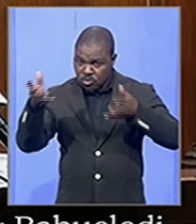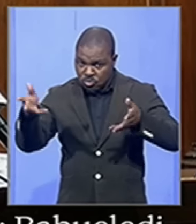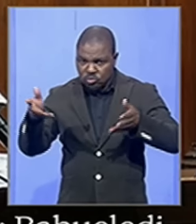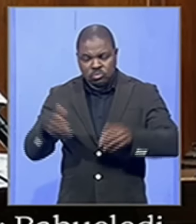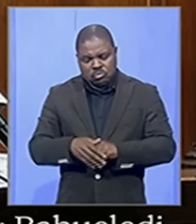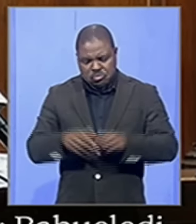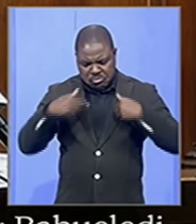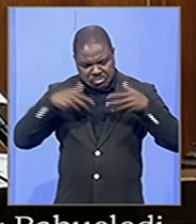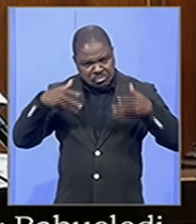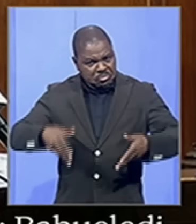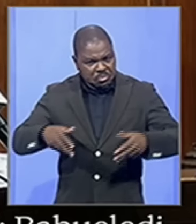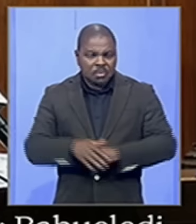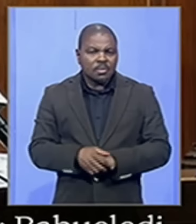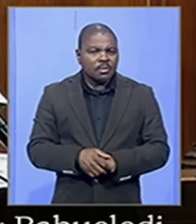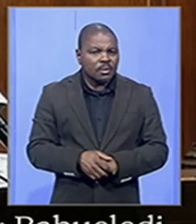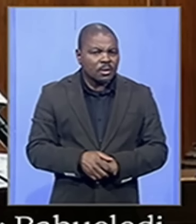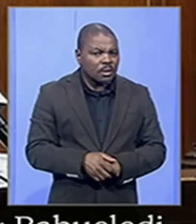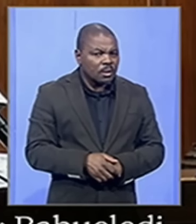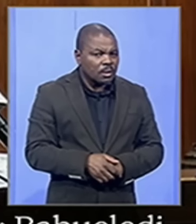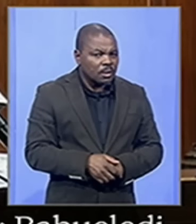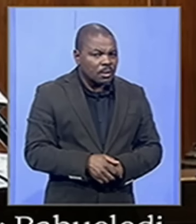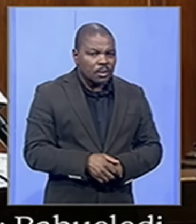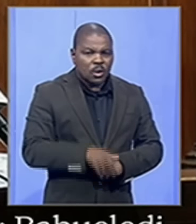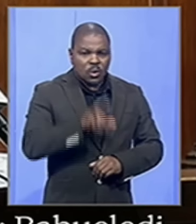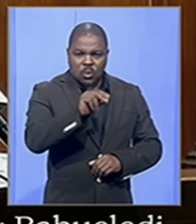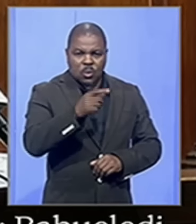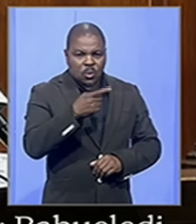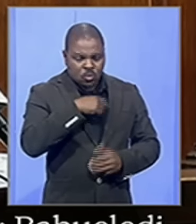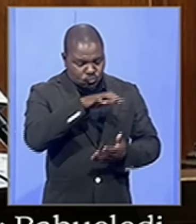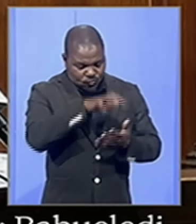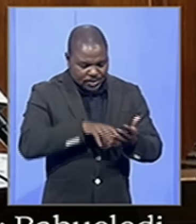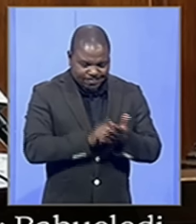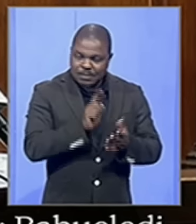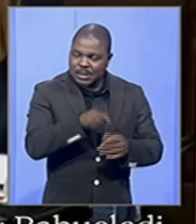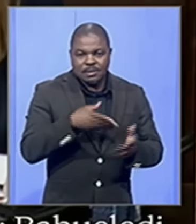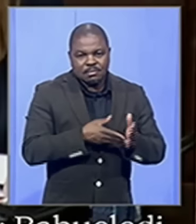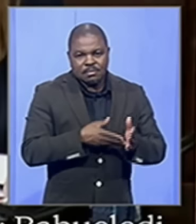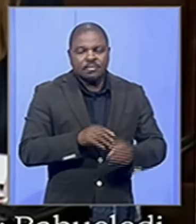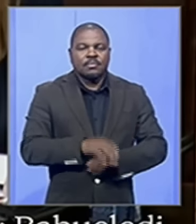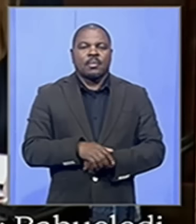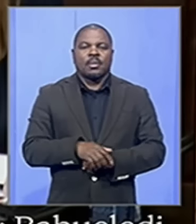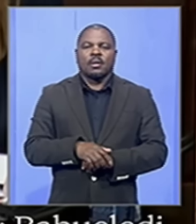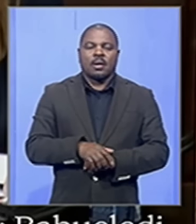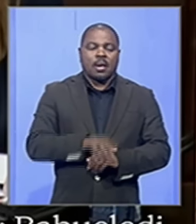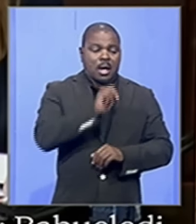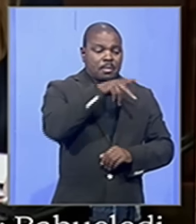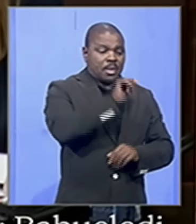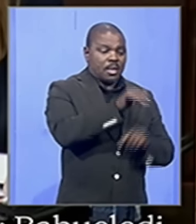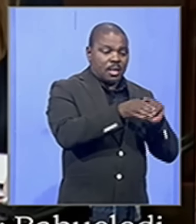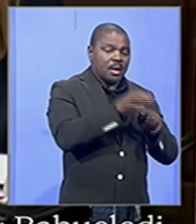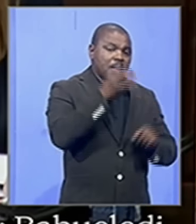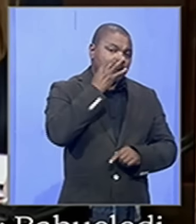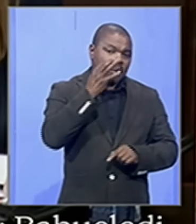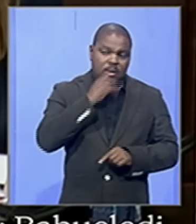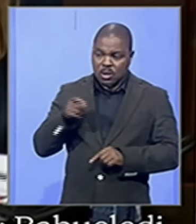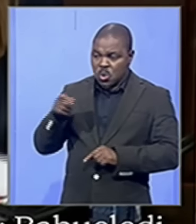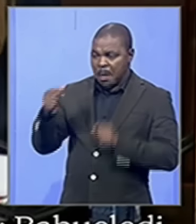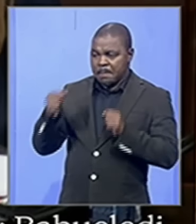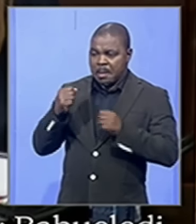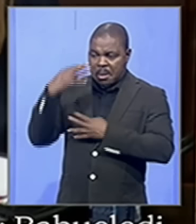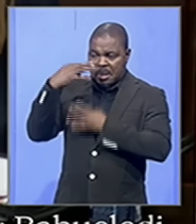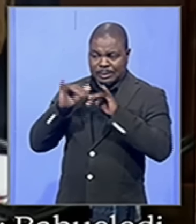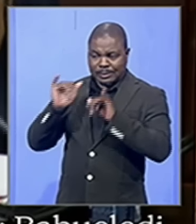ready. To present oral arguments or simply written? No, written arguments. Simply written? Yes. Puso ya re ga e rwale maikarabelo a gore Tsholota o ntse a tswaletswe